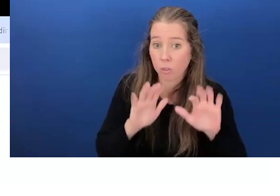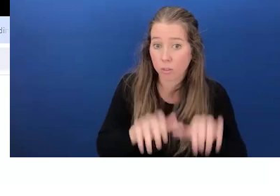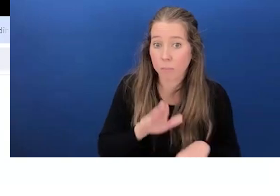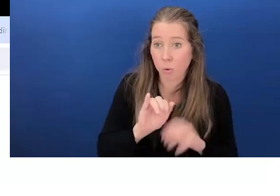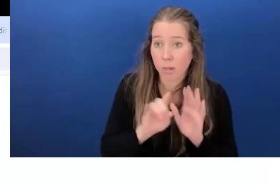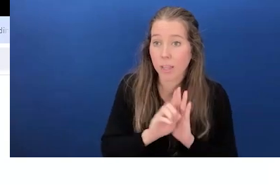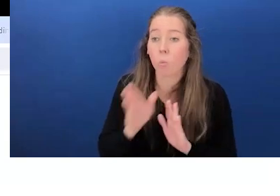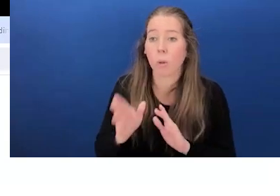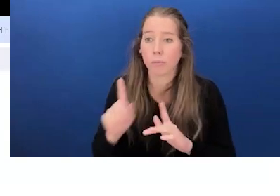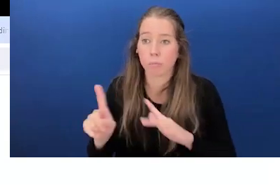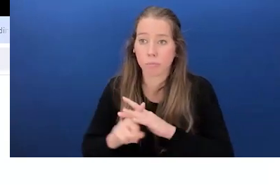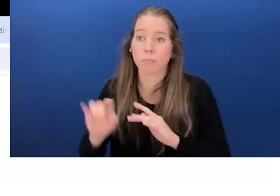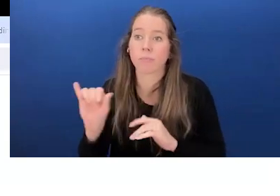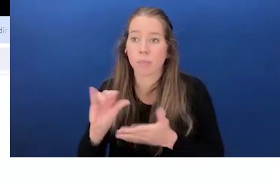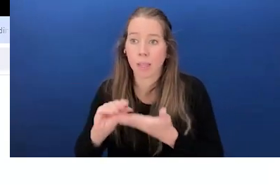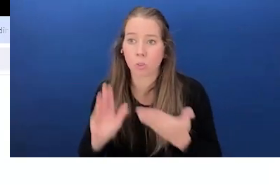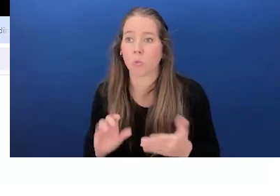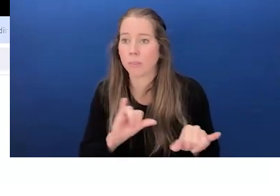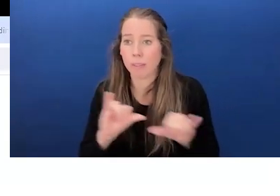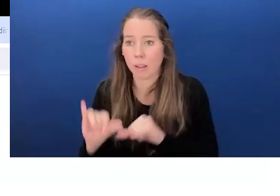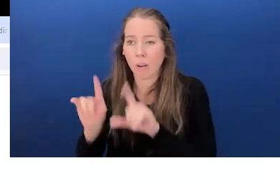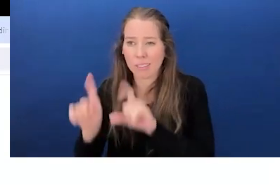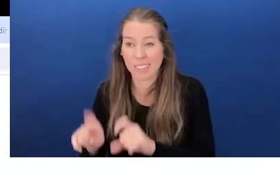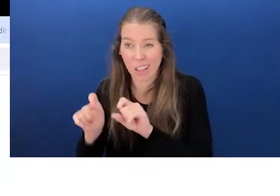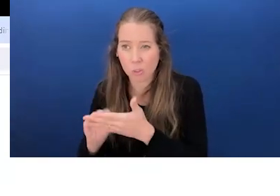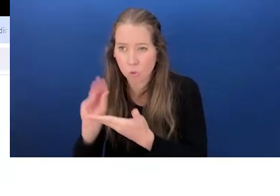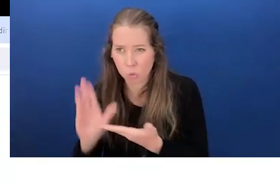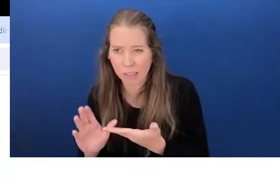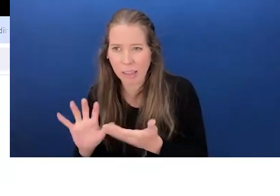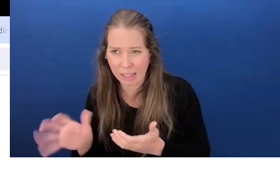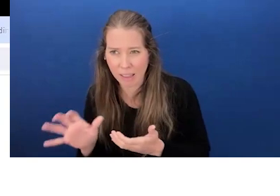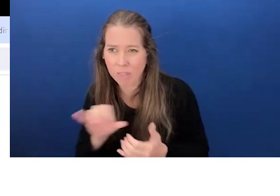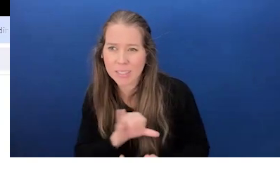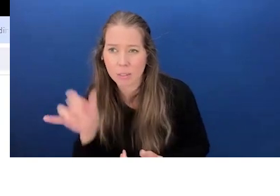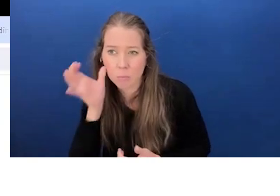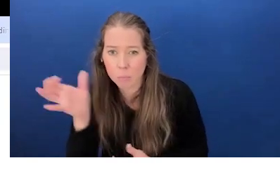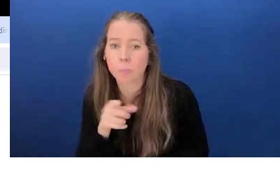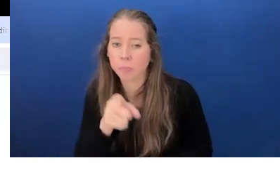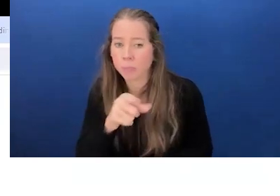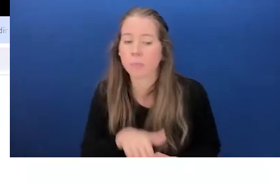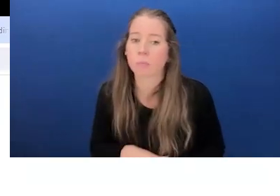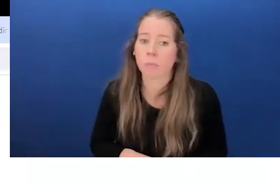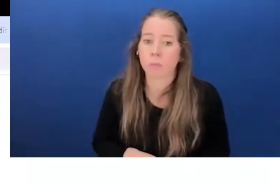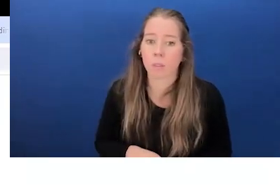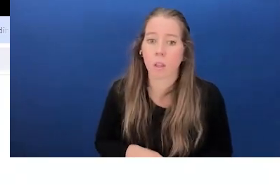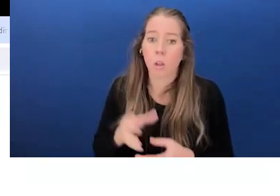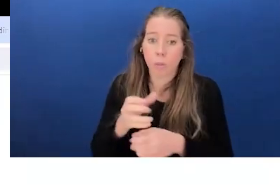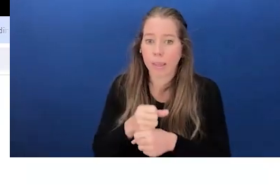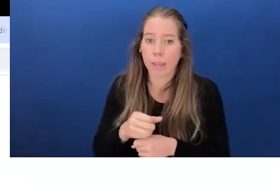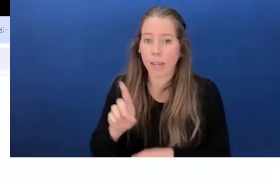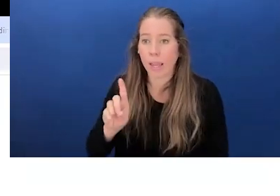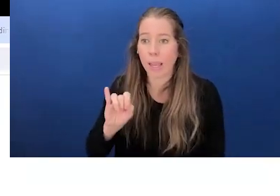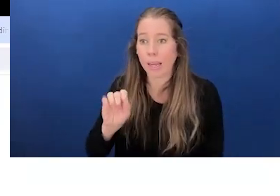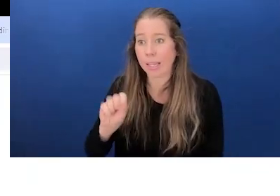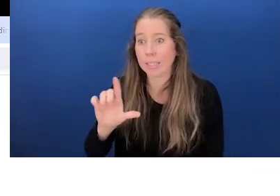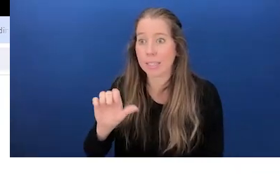like our test student that we have in Canvas now. Okay. So the next thing that happens is they get a disclaimer,